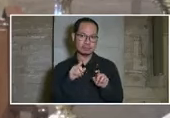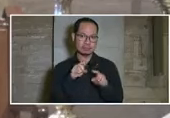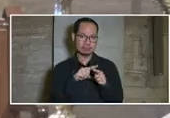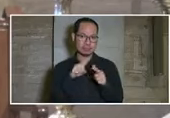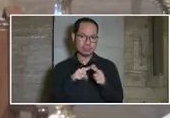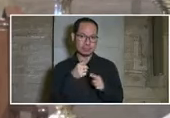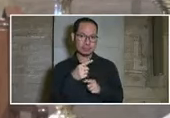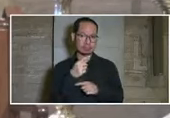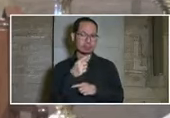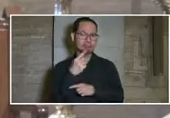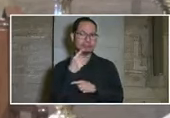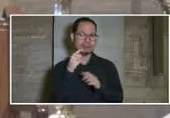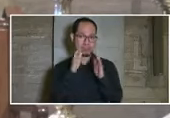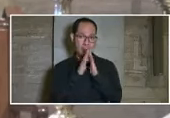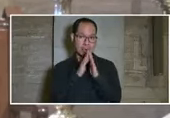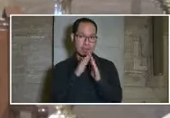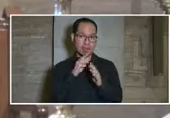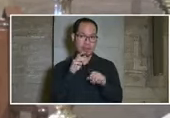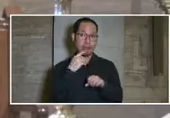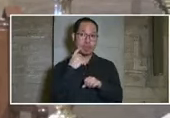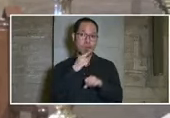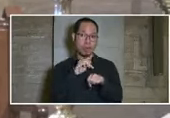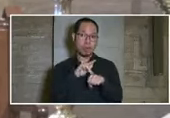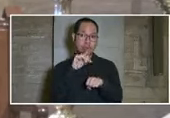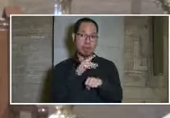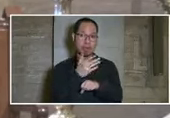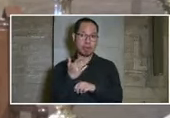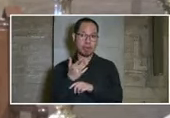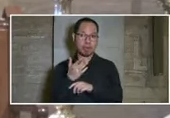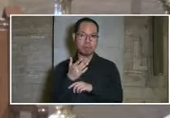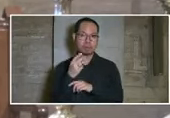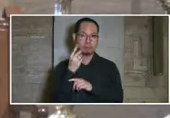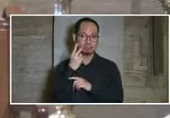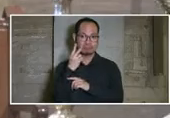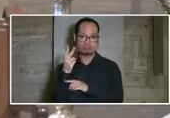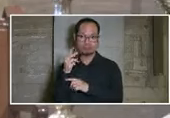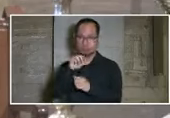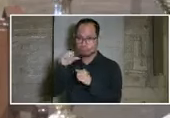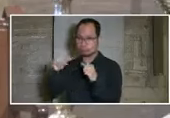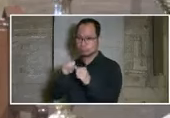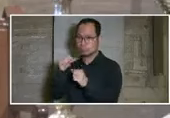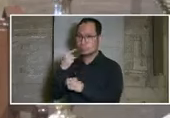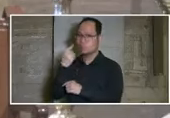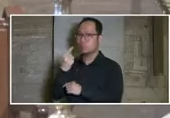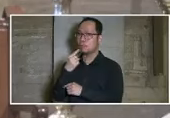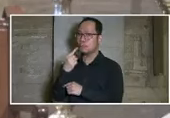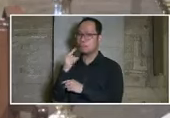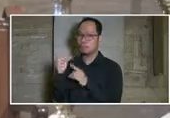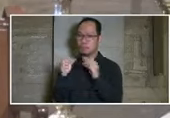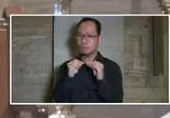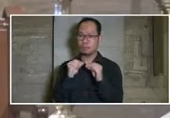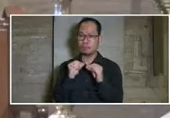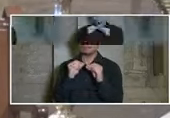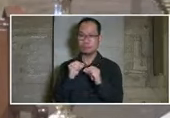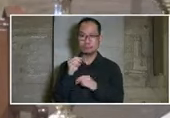me?'" And he looked around to see who had done it. The